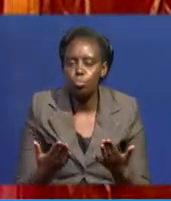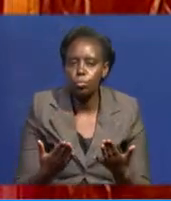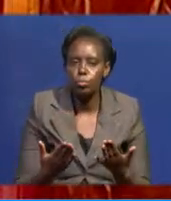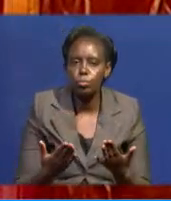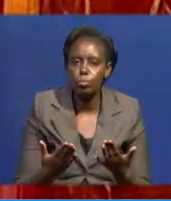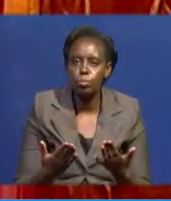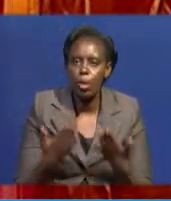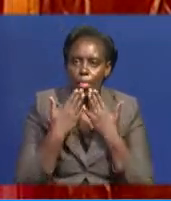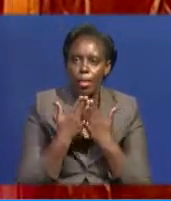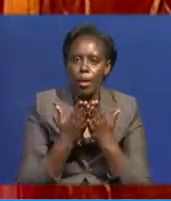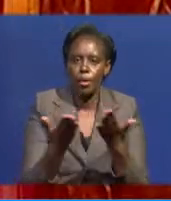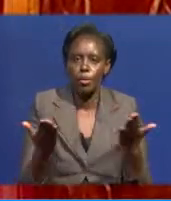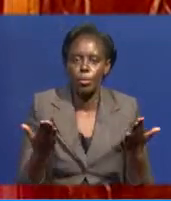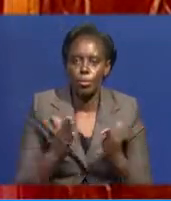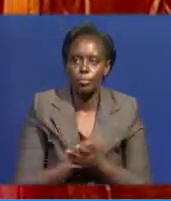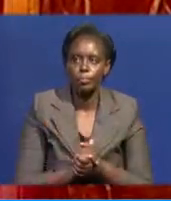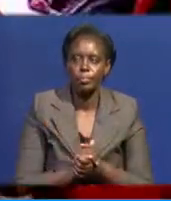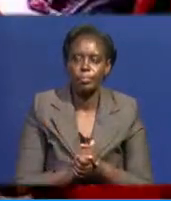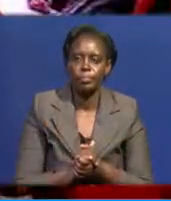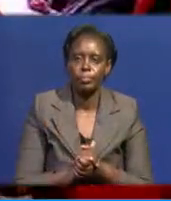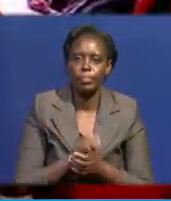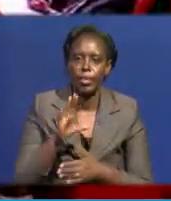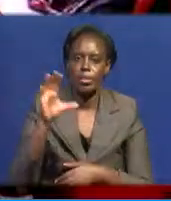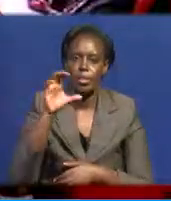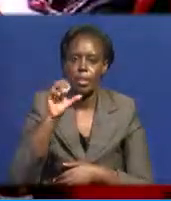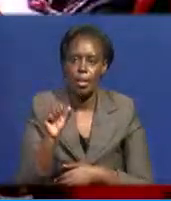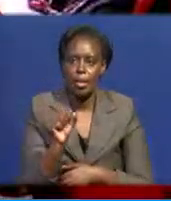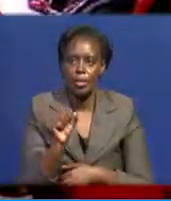you. Yes, yes.